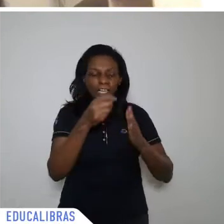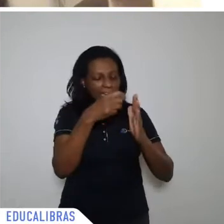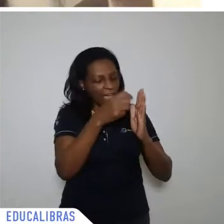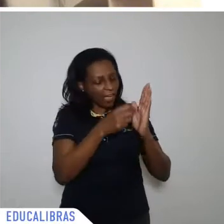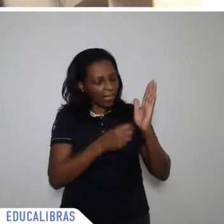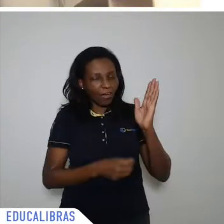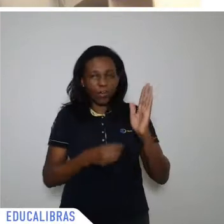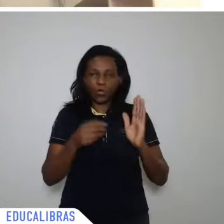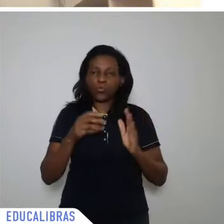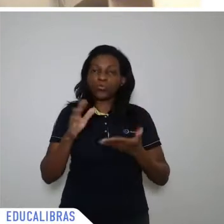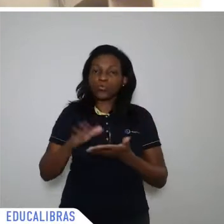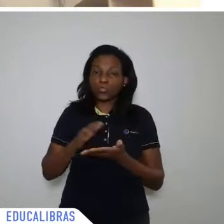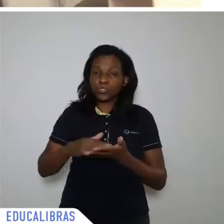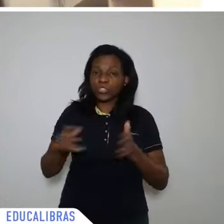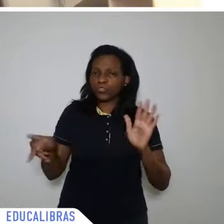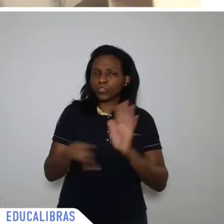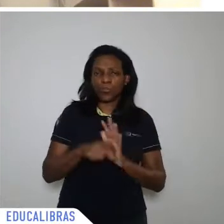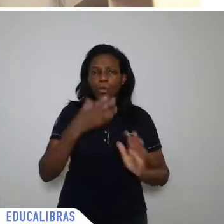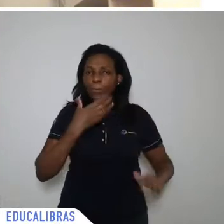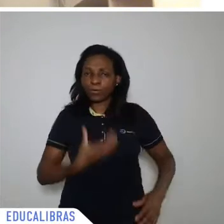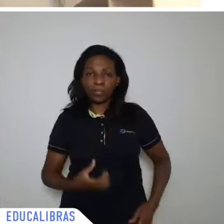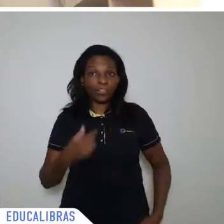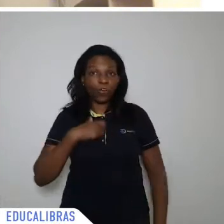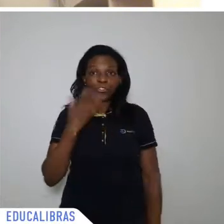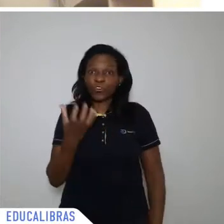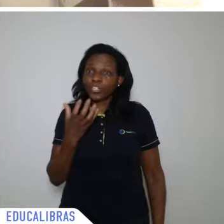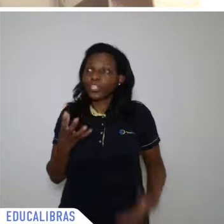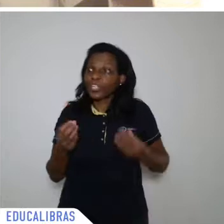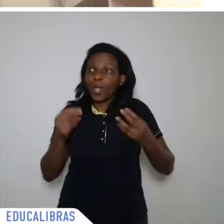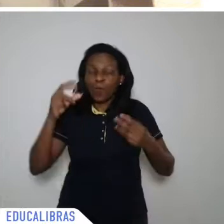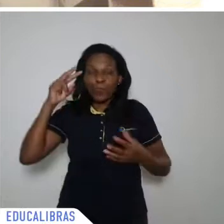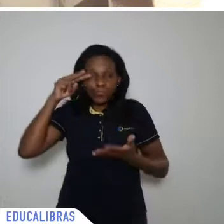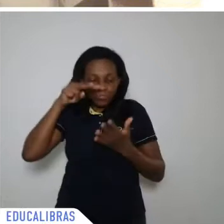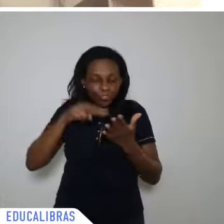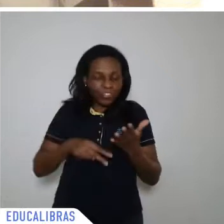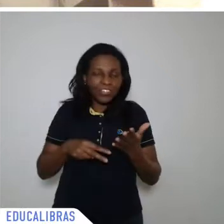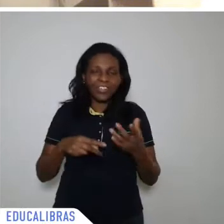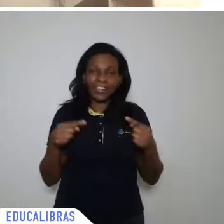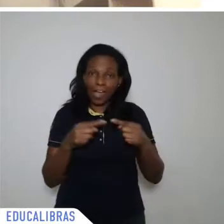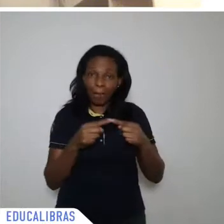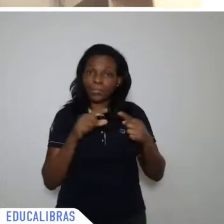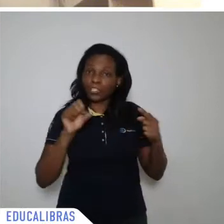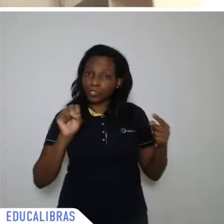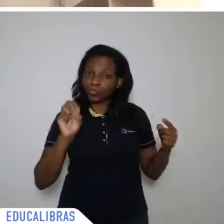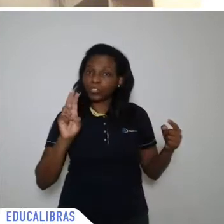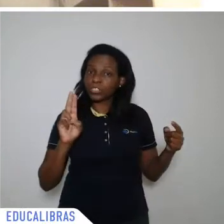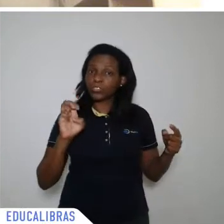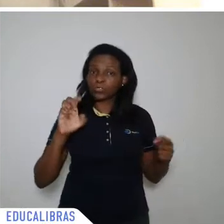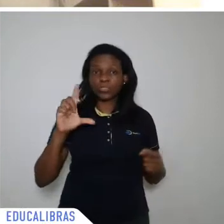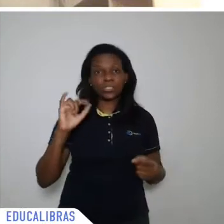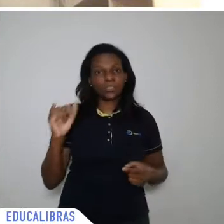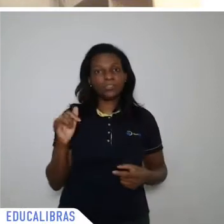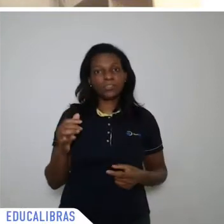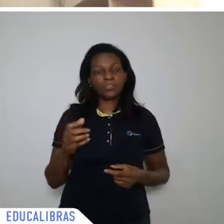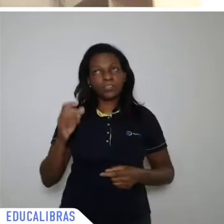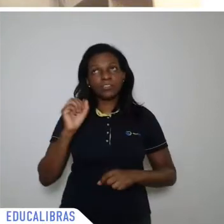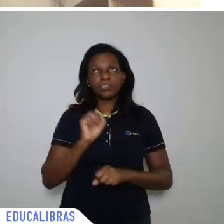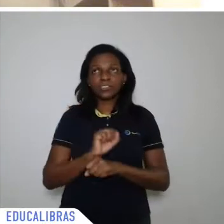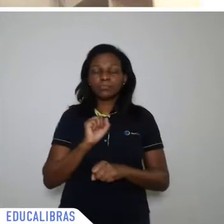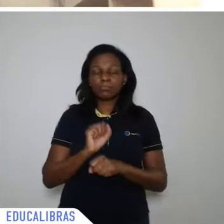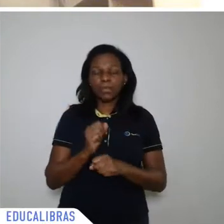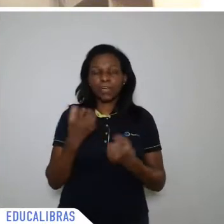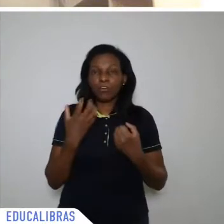I told her at the very beginning that I wanted her book for Christmas. So as a side note here, my sister,